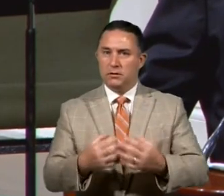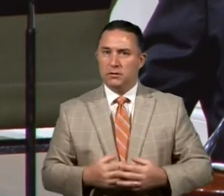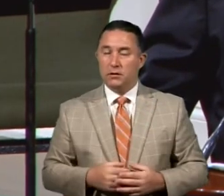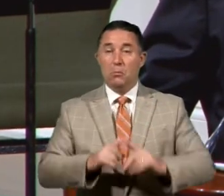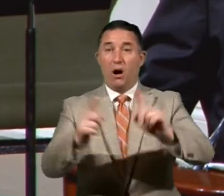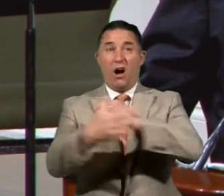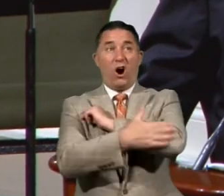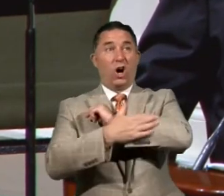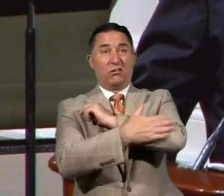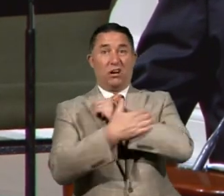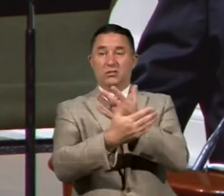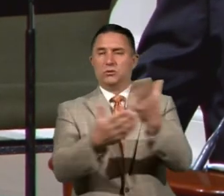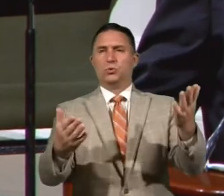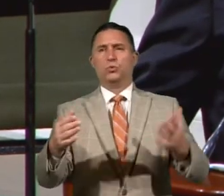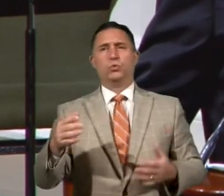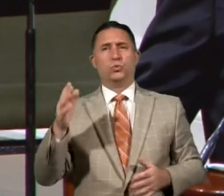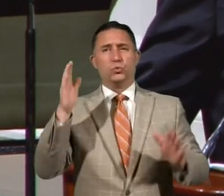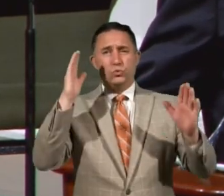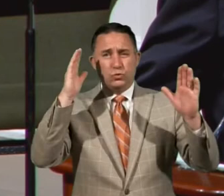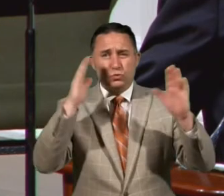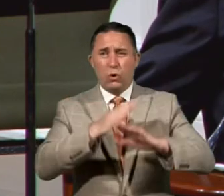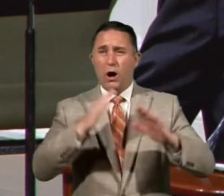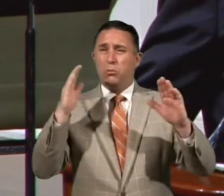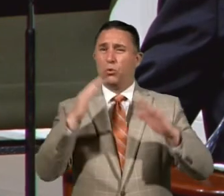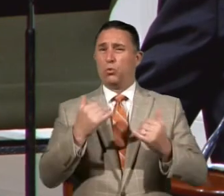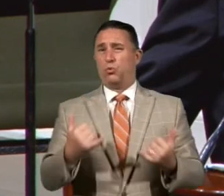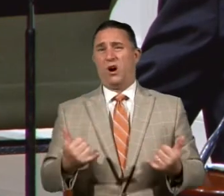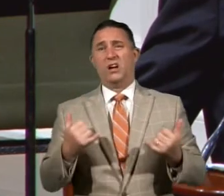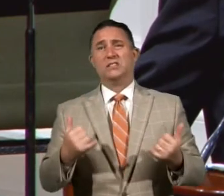But our nation is in dire trouble right now